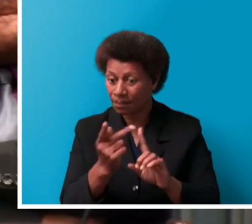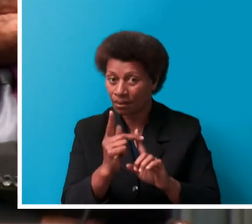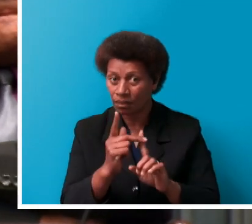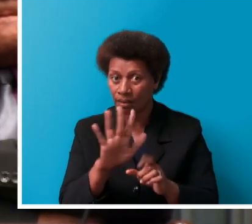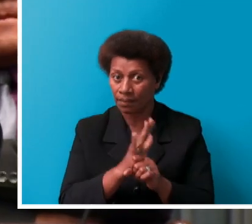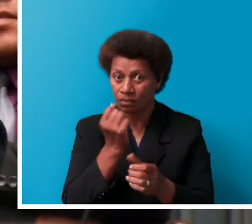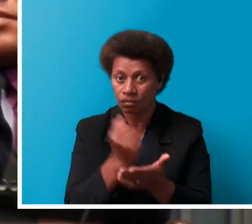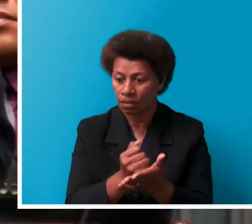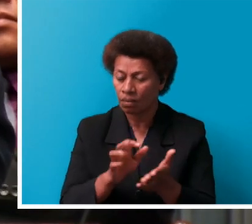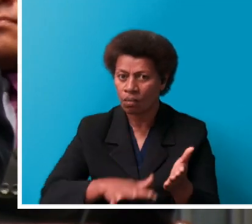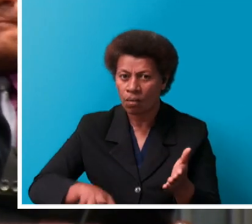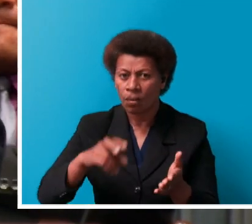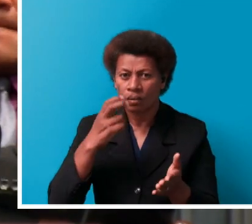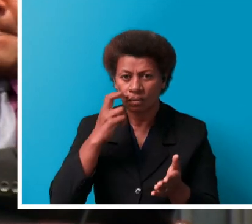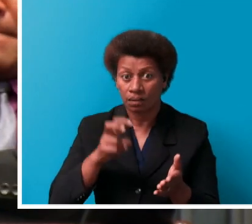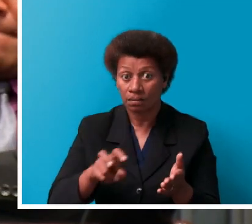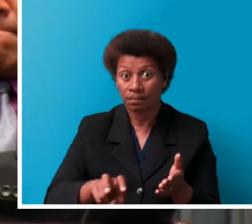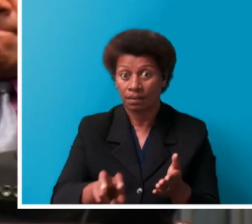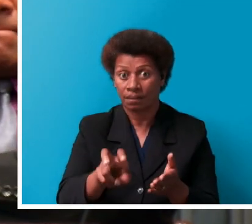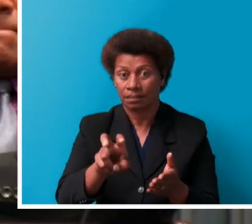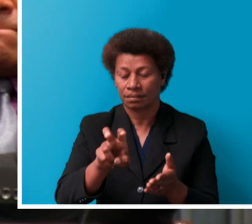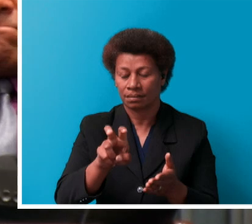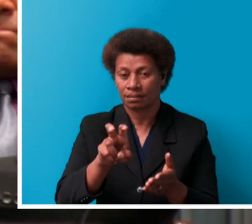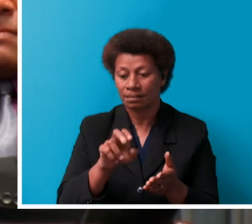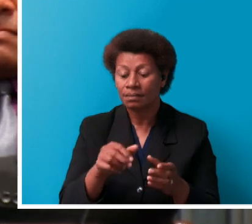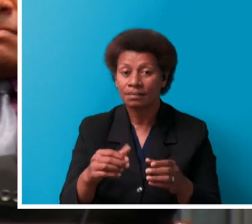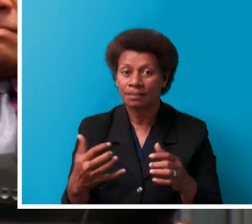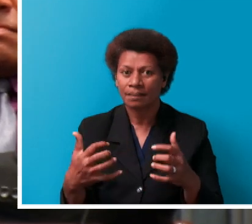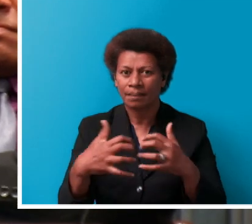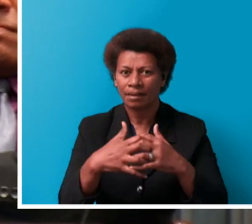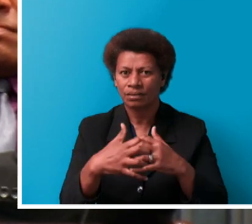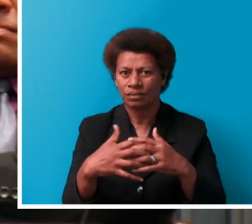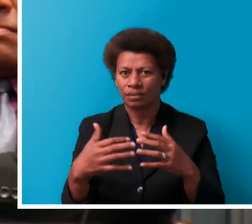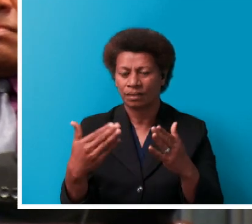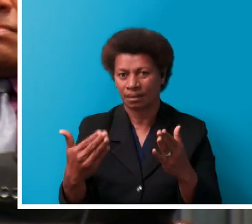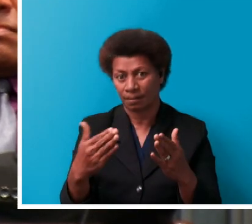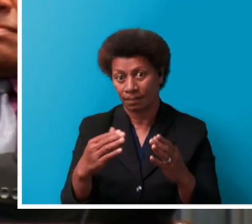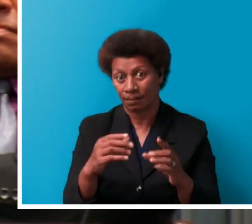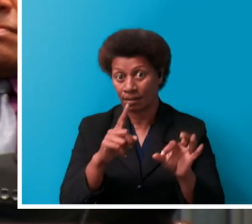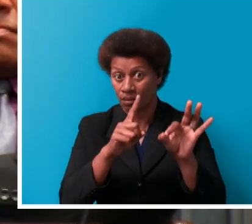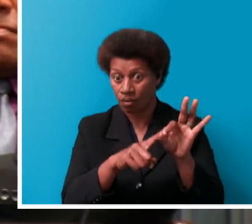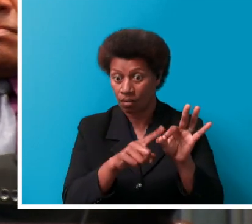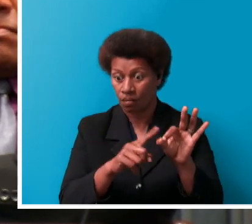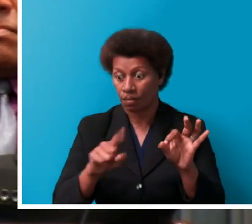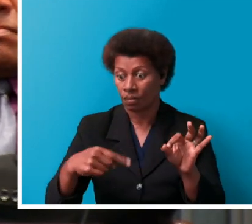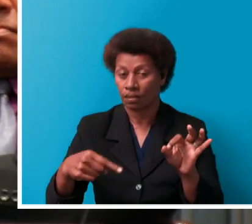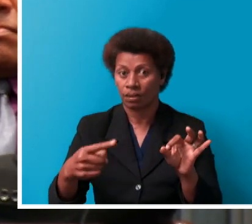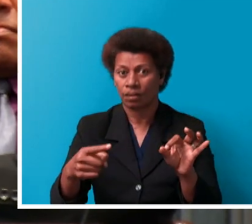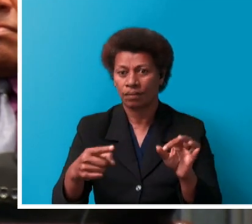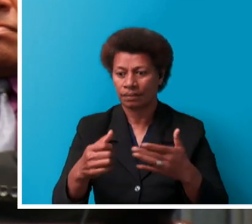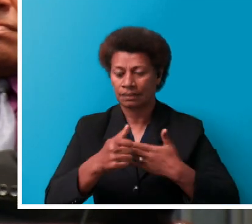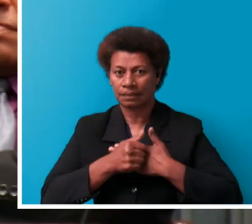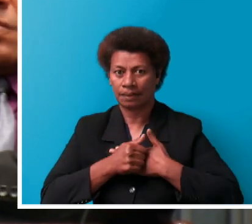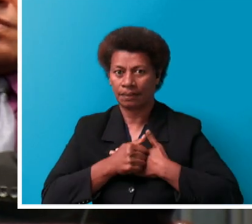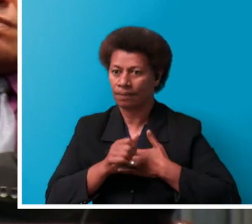our transport policies align with national development goals and continue to safeguard the well-being of our